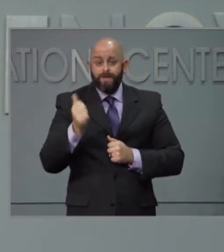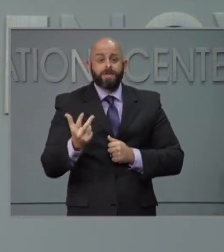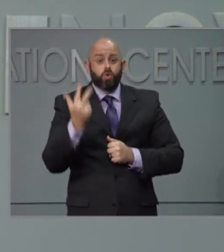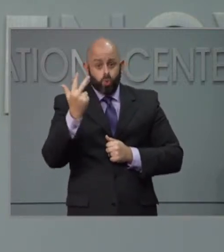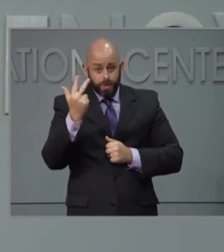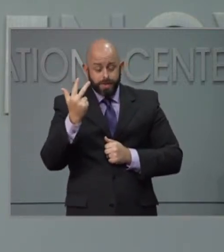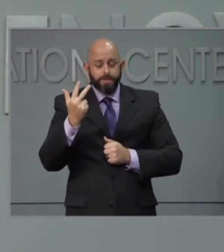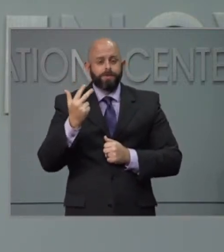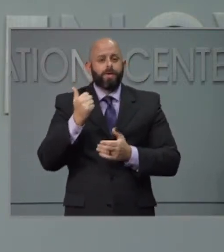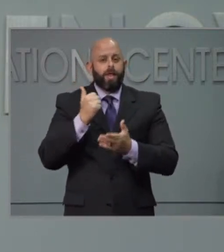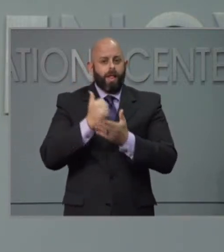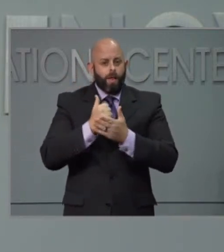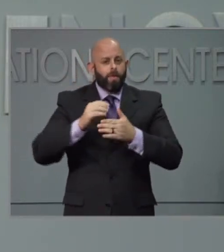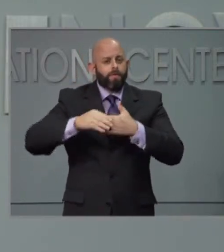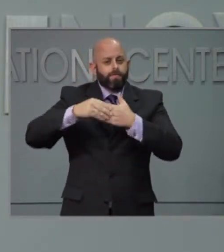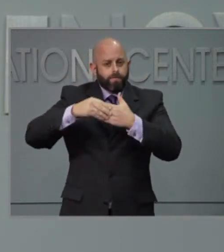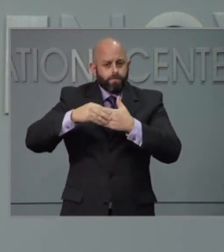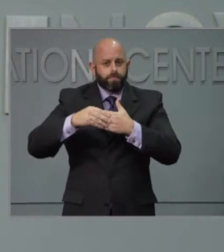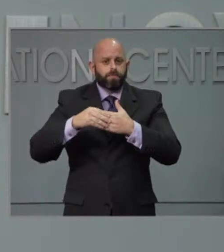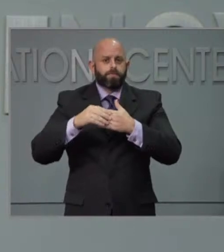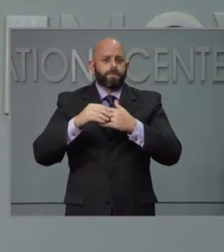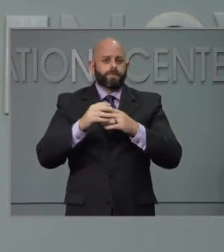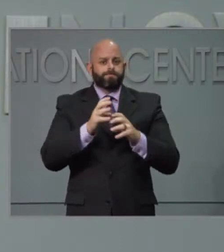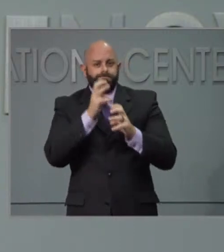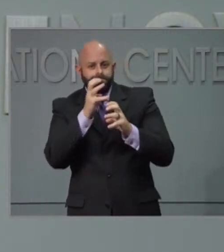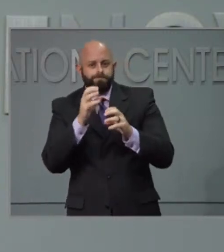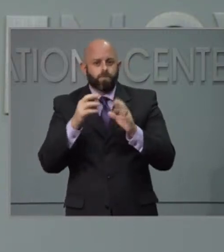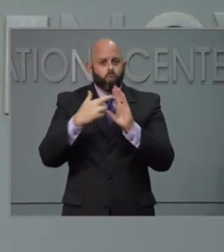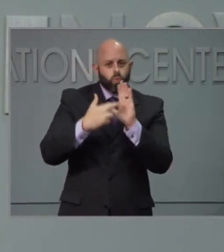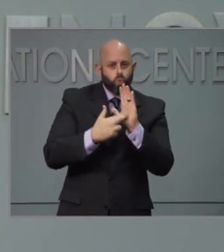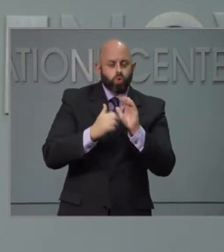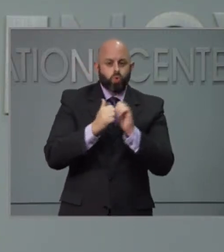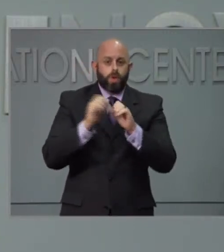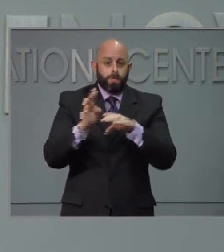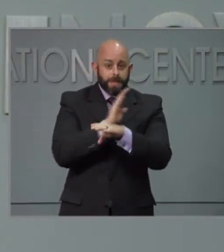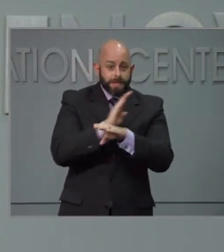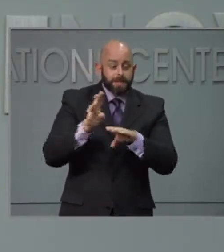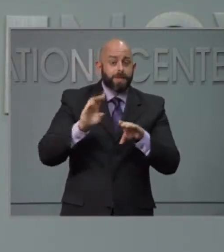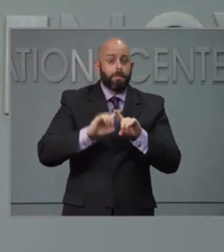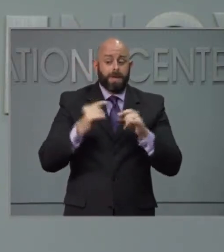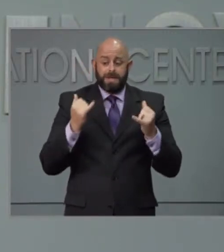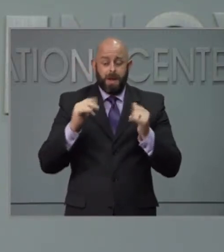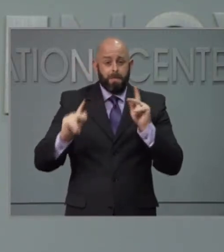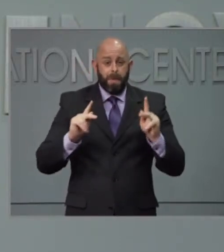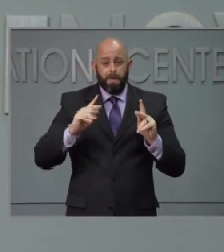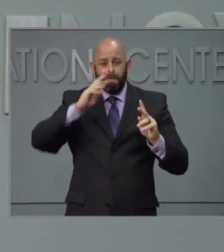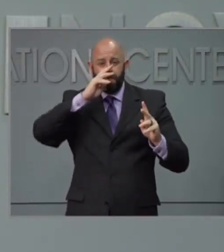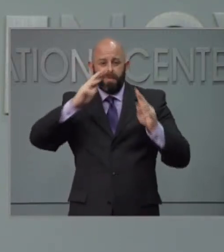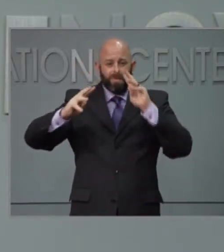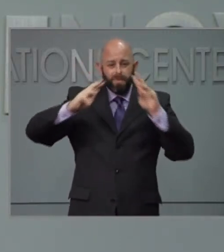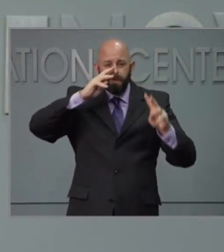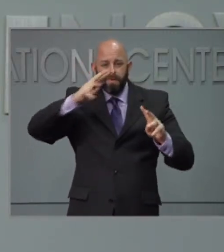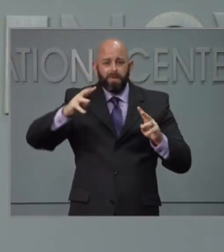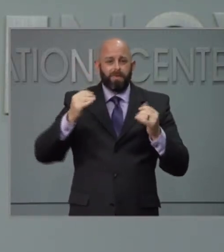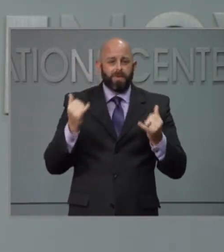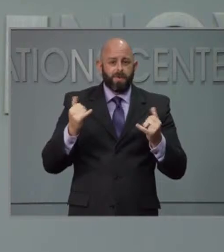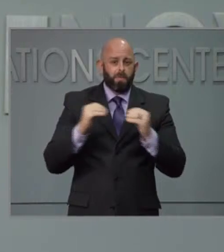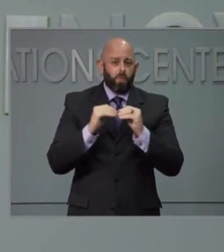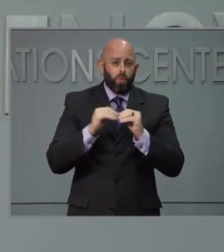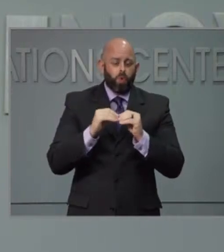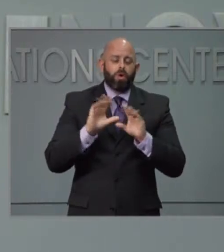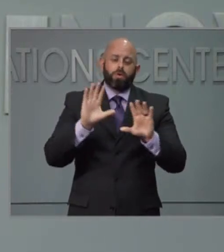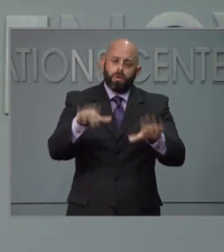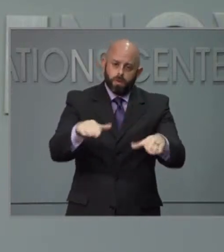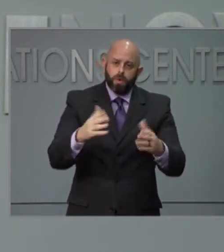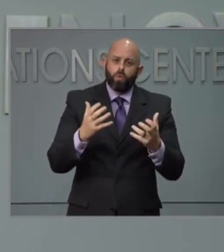eased restrictions on a few businesses, but may have folks put their guard down a bit, and I think that's the thing we want to make sure that